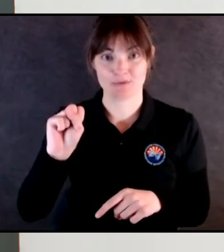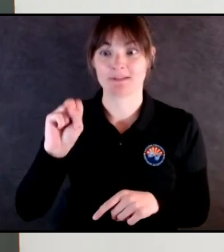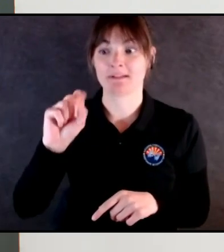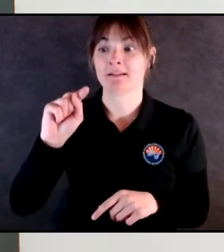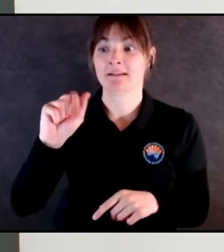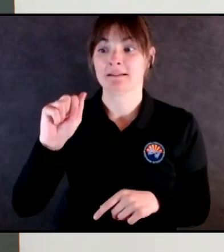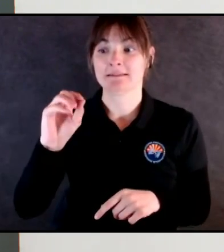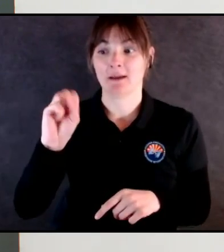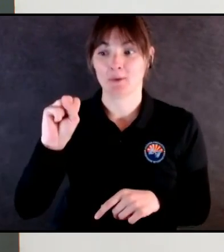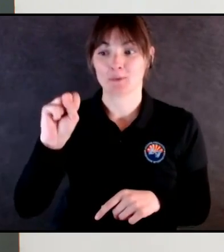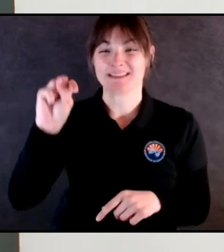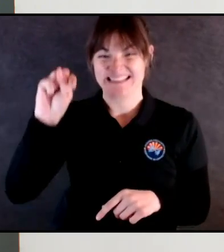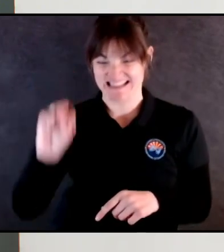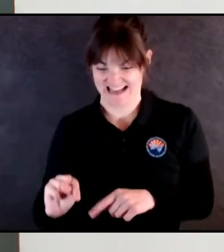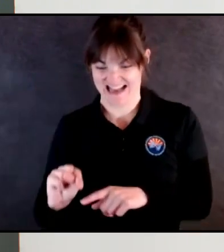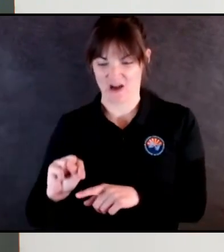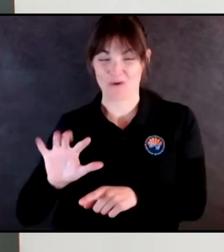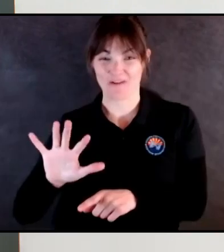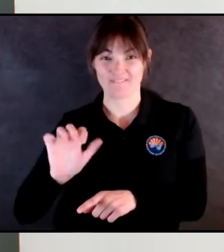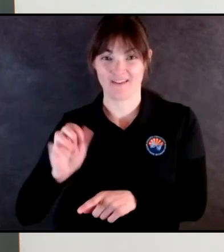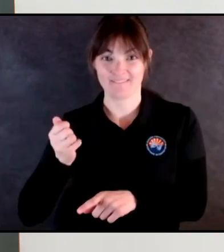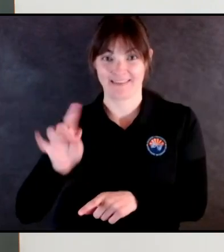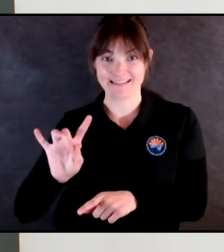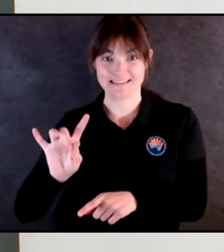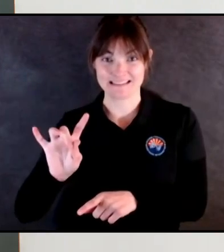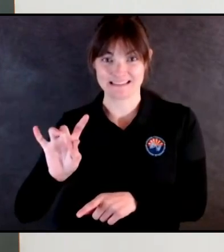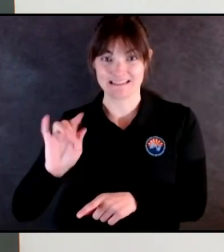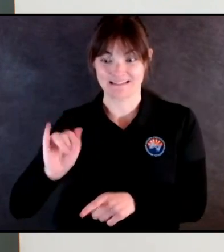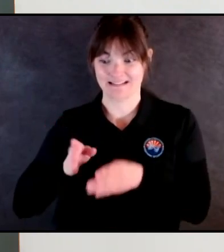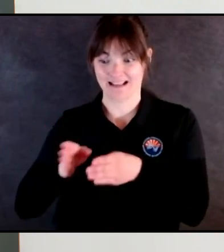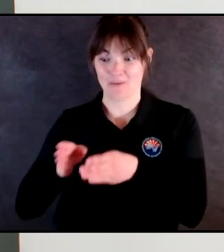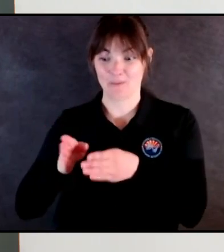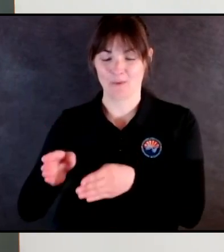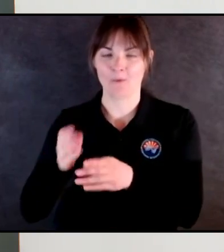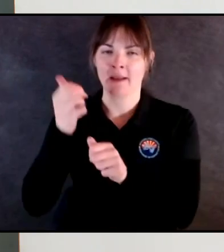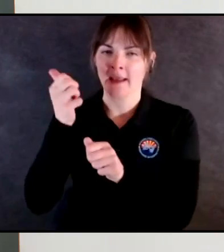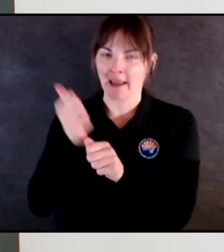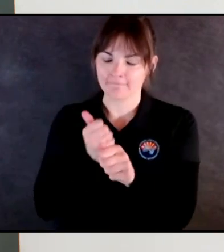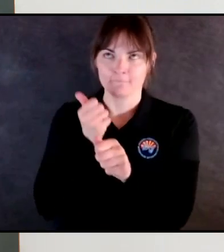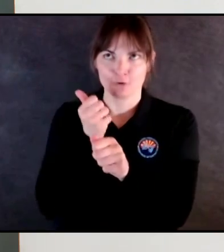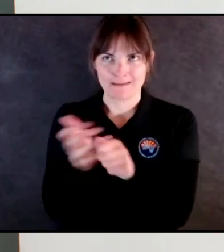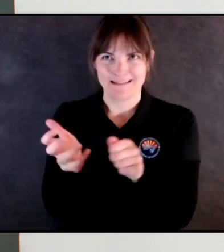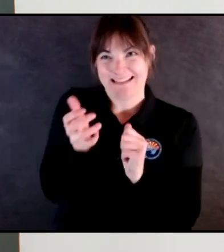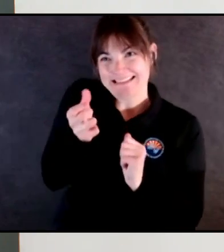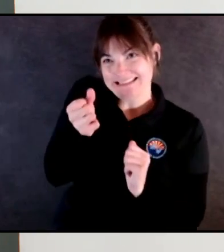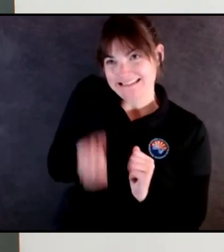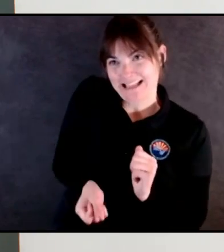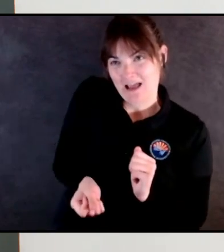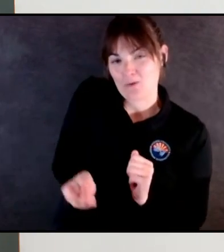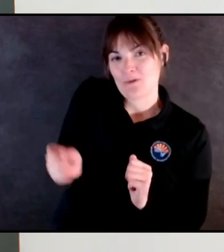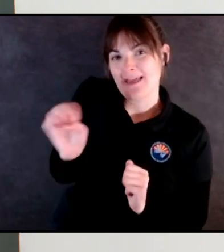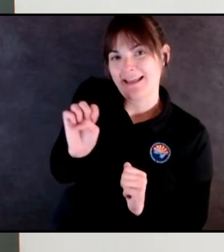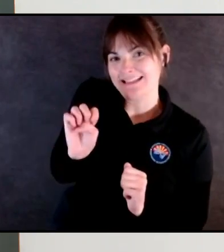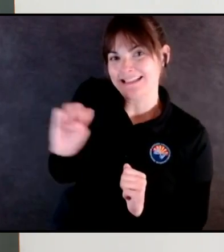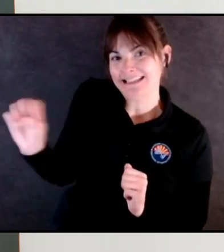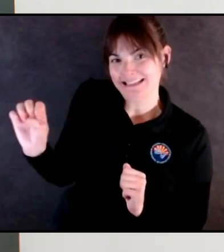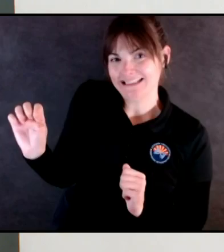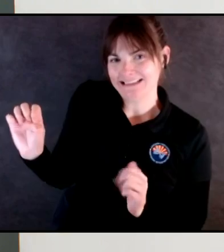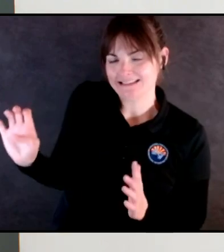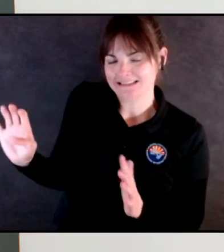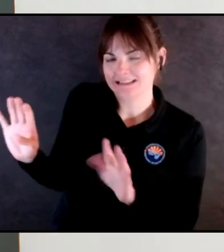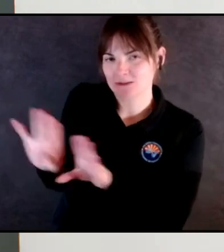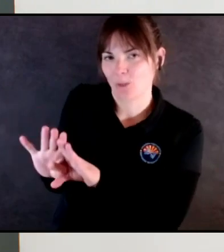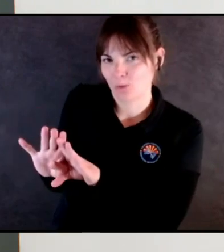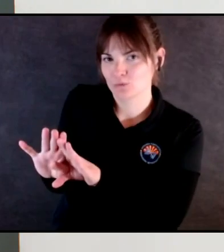518 road, everything south and east of that area right there is in the closure. And then if you follow the forest